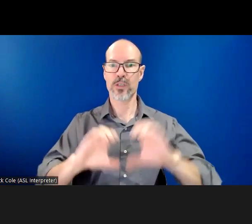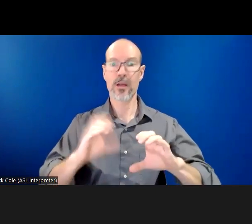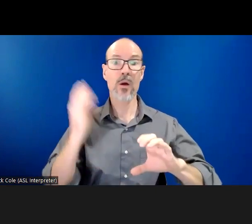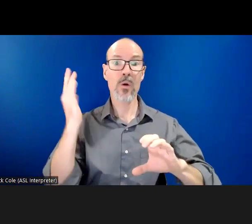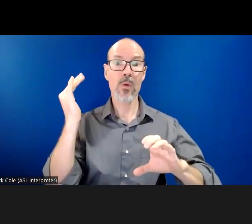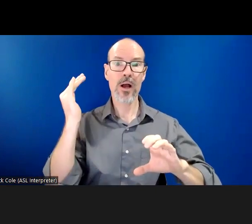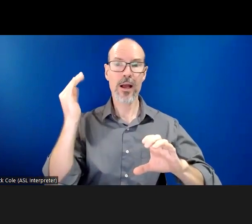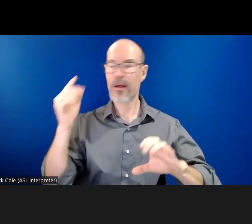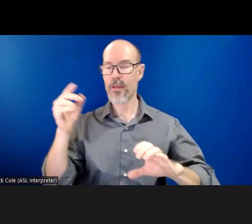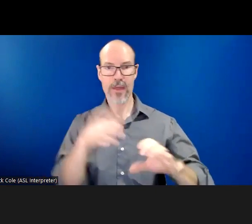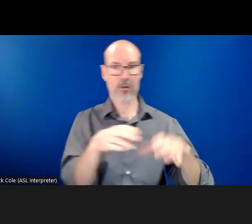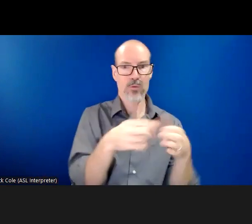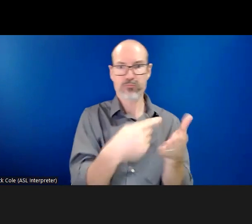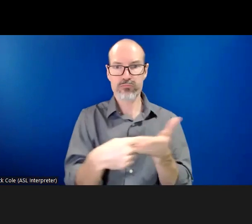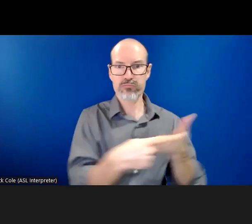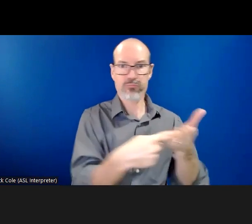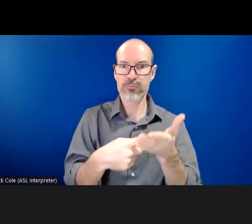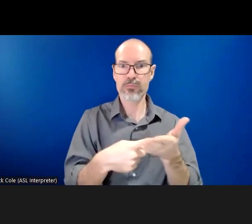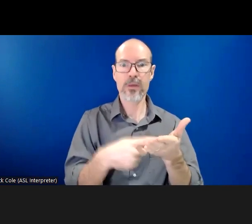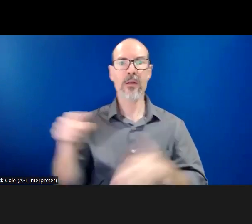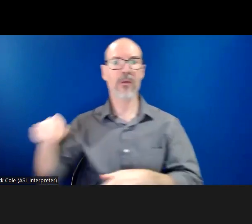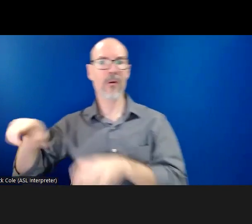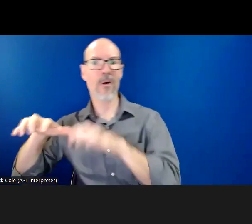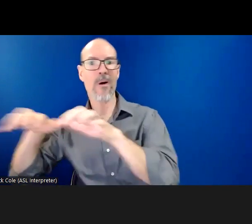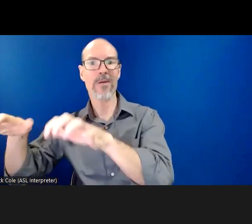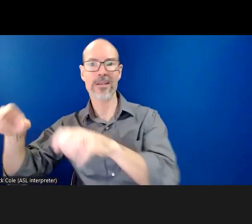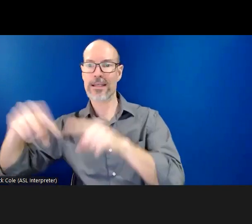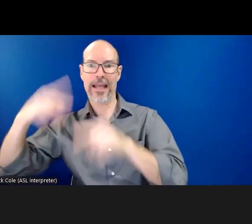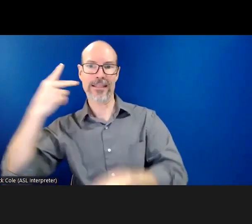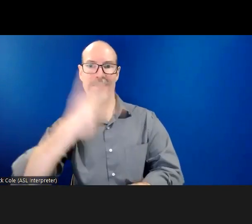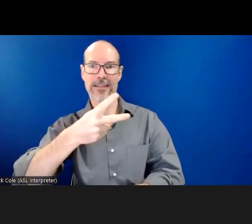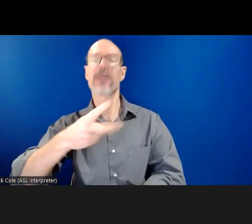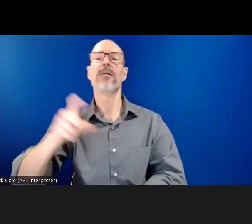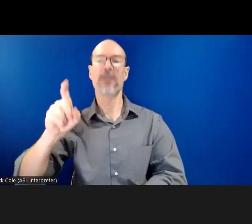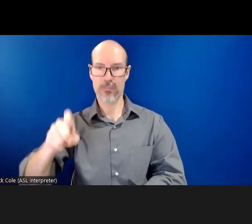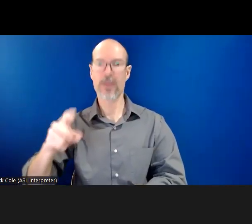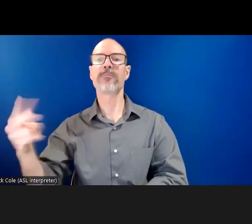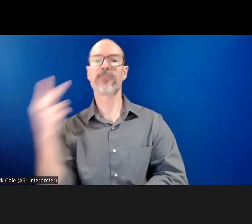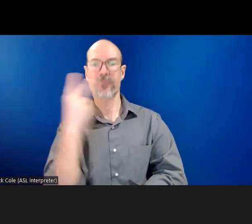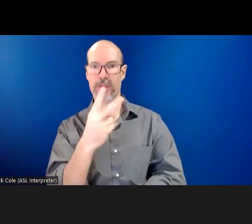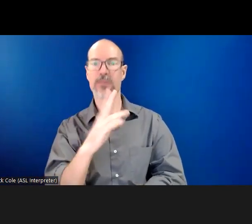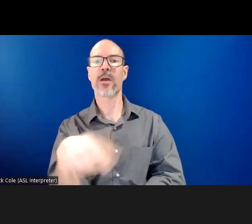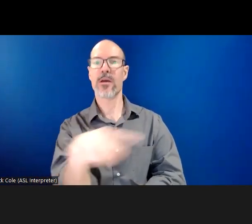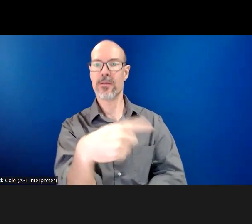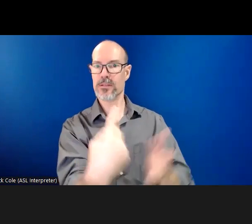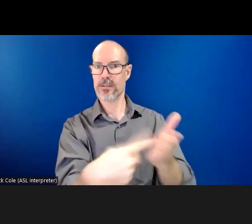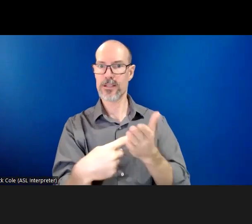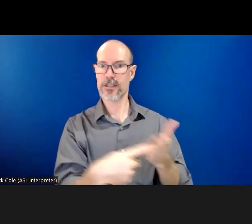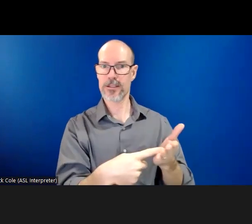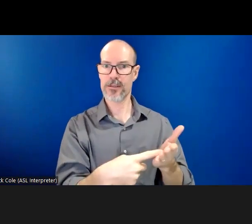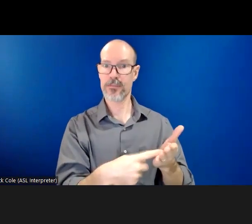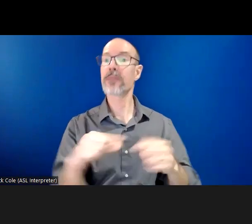and the discussion needs to happen in public view. Now I'm going to turn it back over to Maria Belen. Thank you,